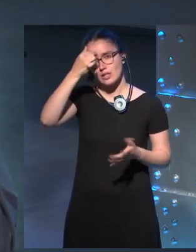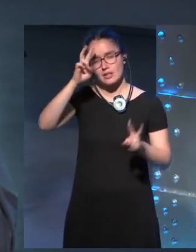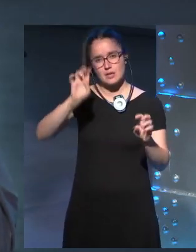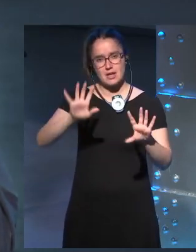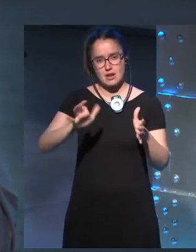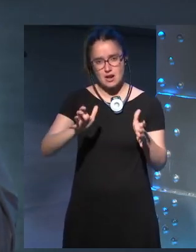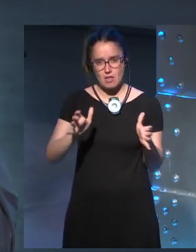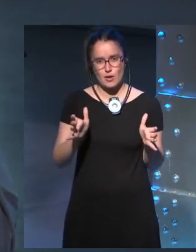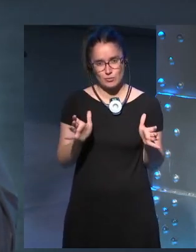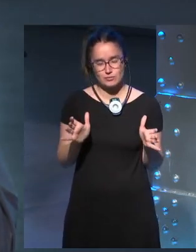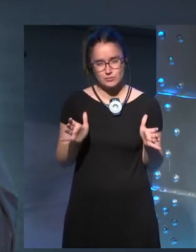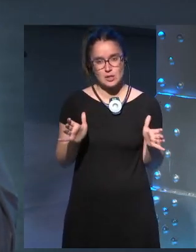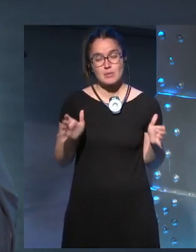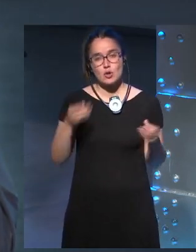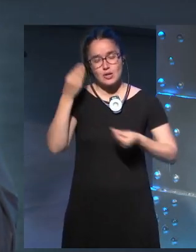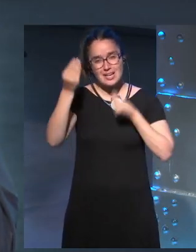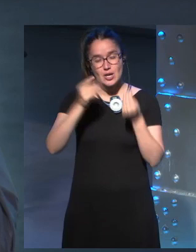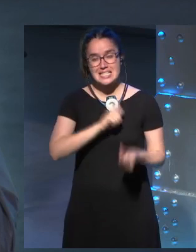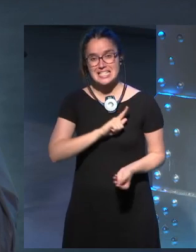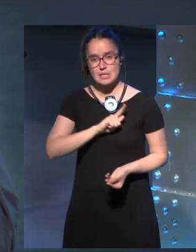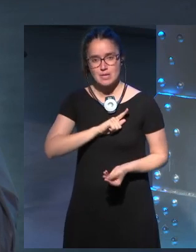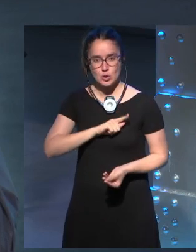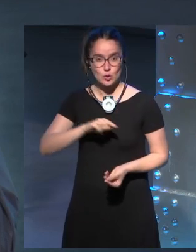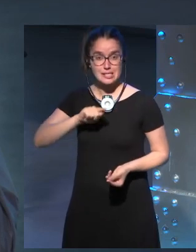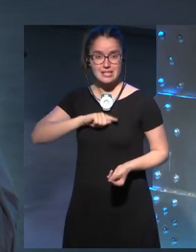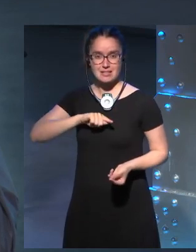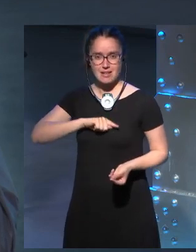think the feeling of being